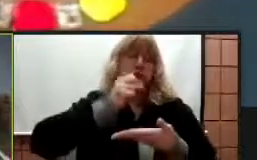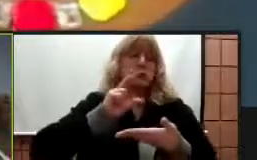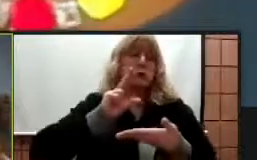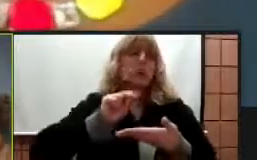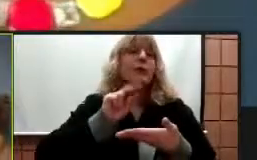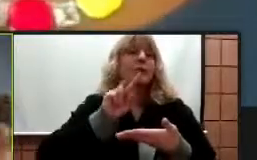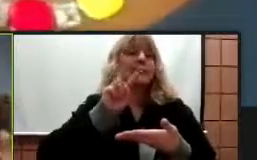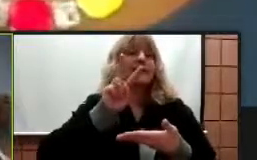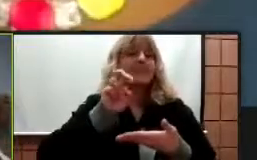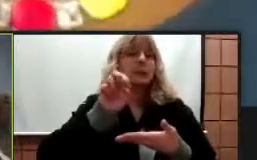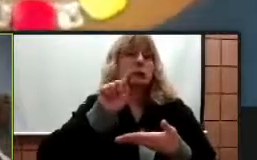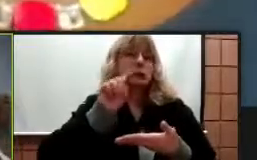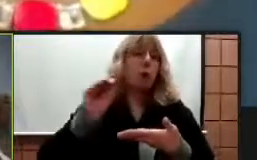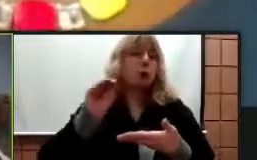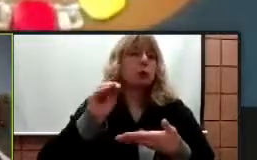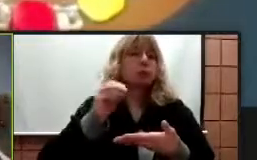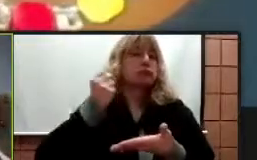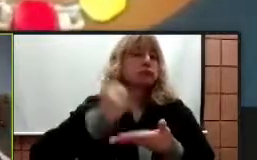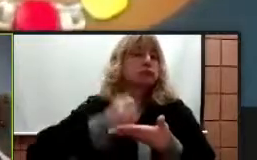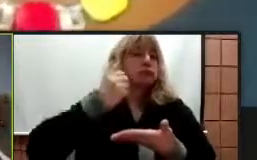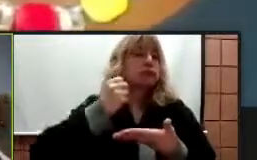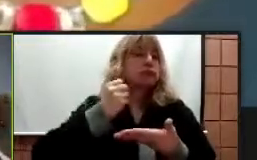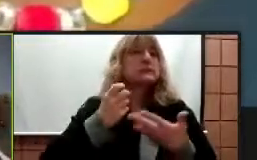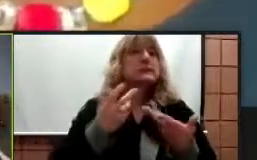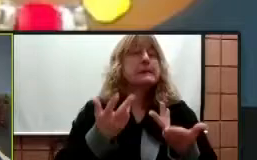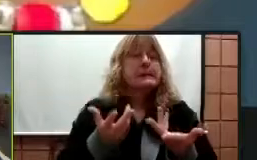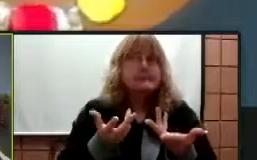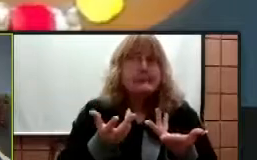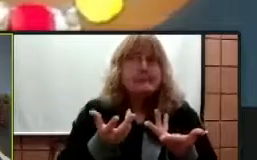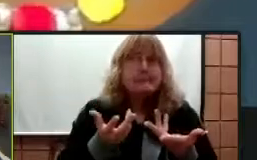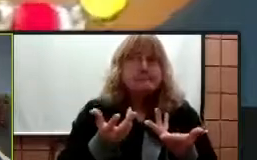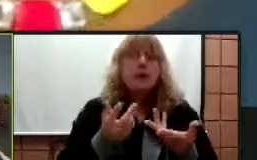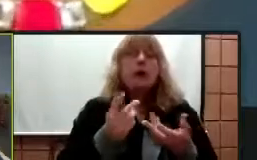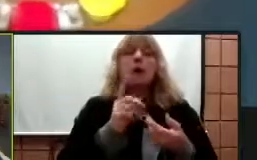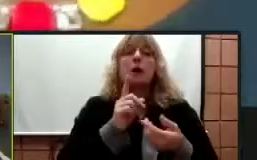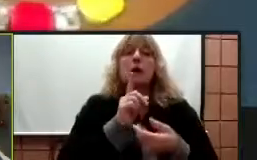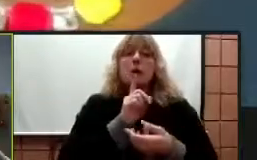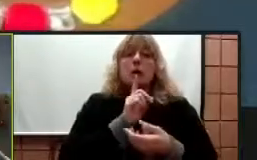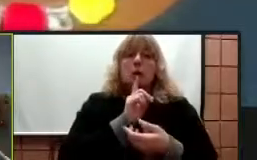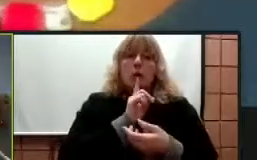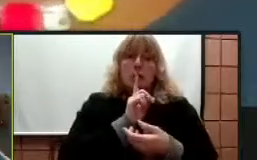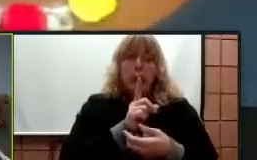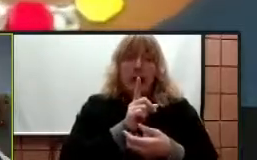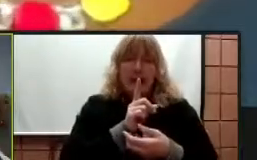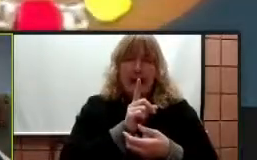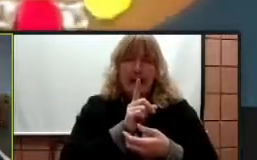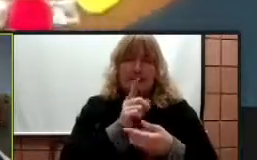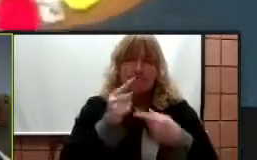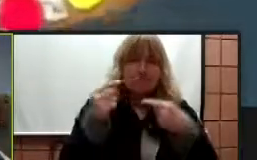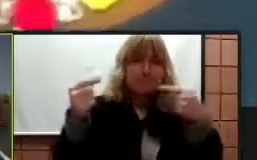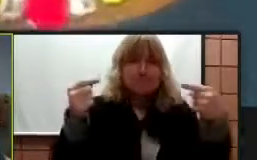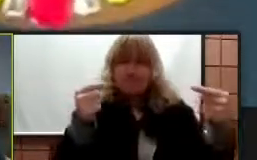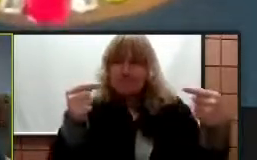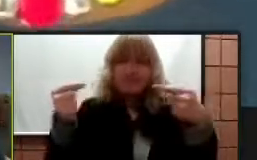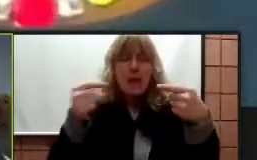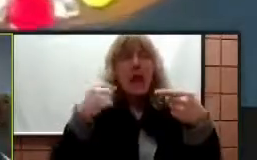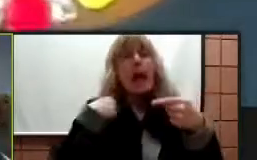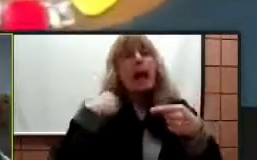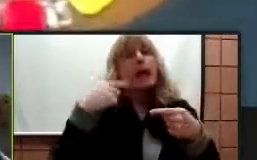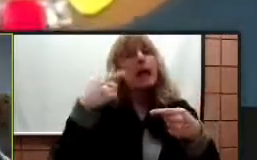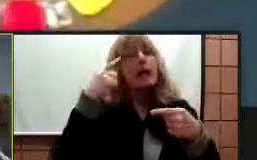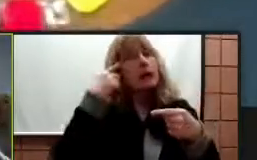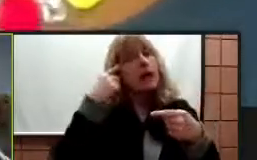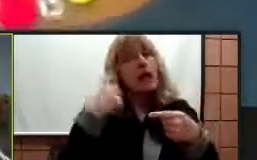week, there are two folks who's pretty much in the thick of this thing. And there may be, I think we may have some information going across